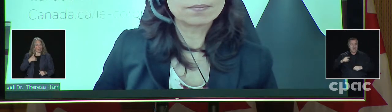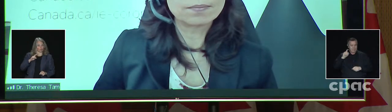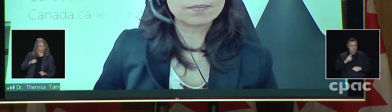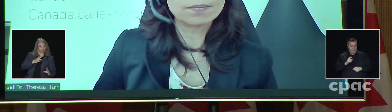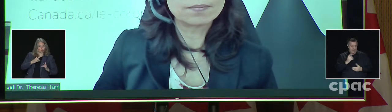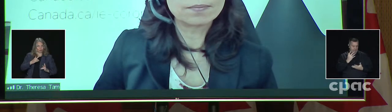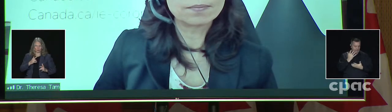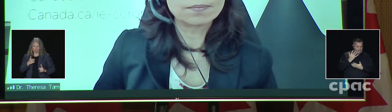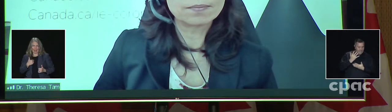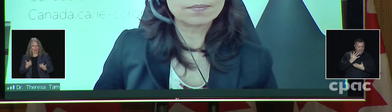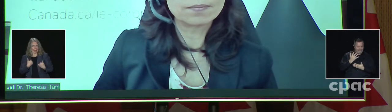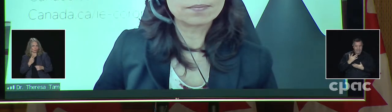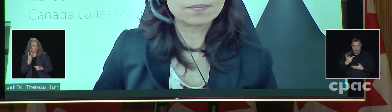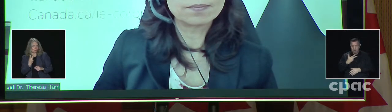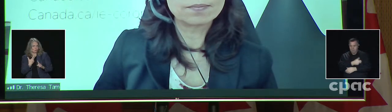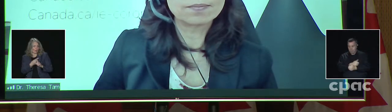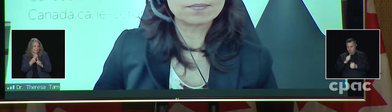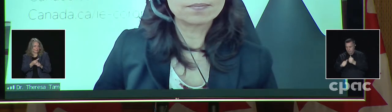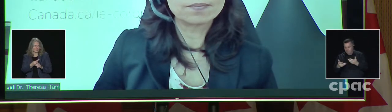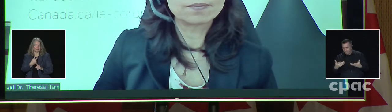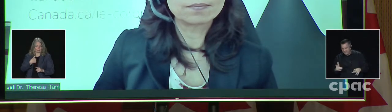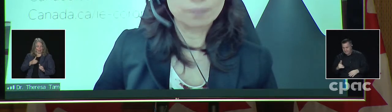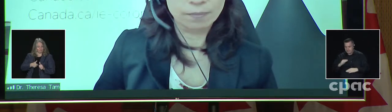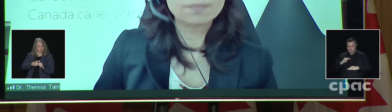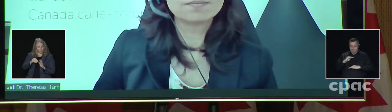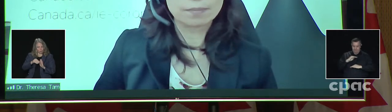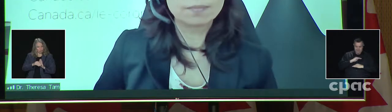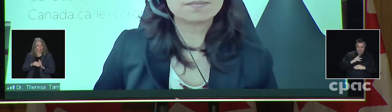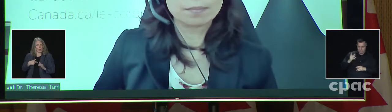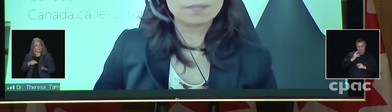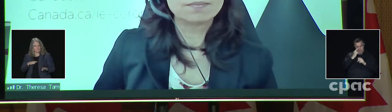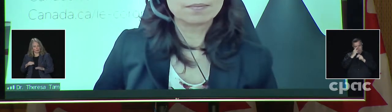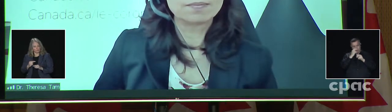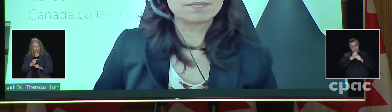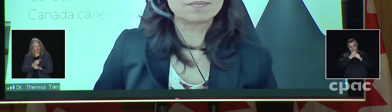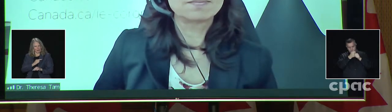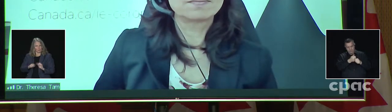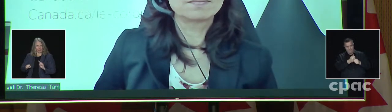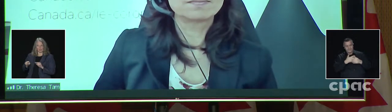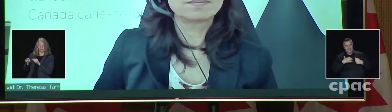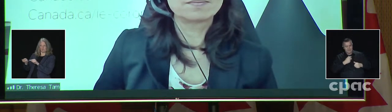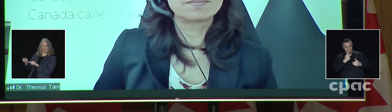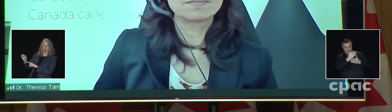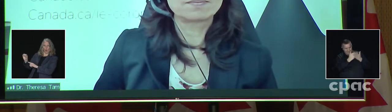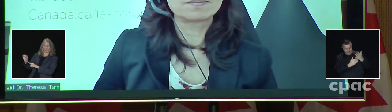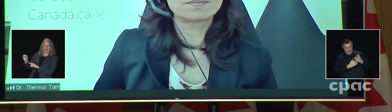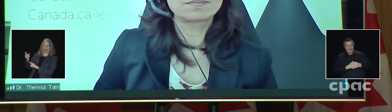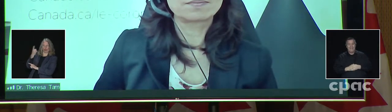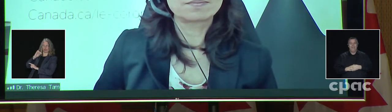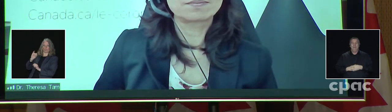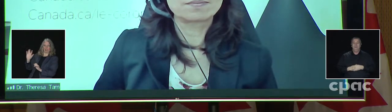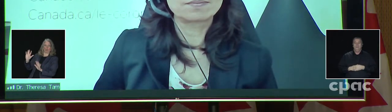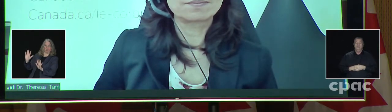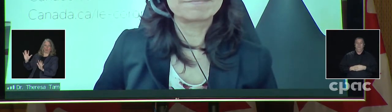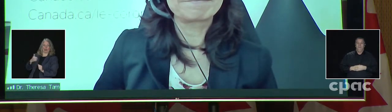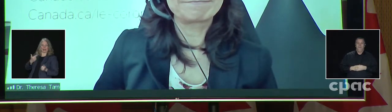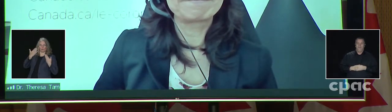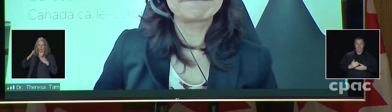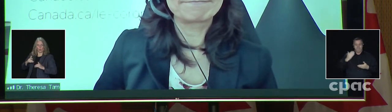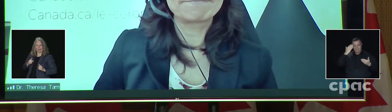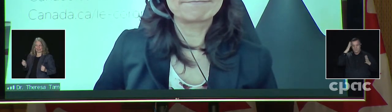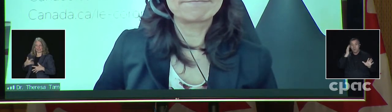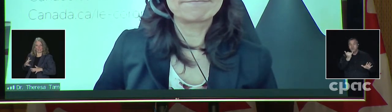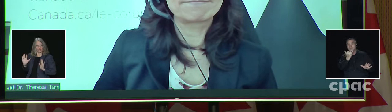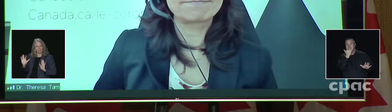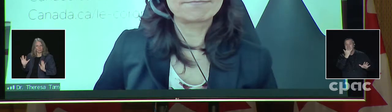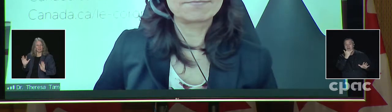they're protected, they're following the basic public health rules. Omicron is like a big boogeyman at this point. Given